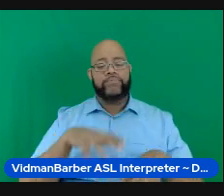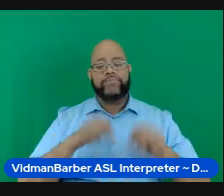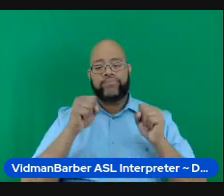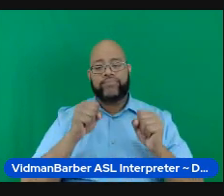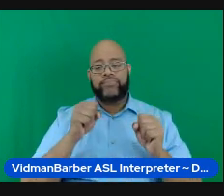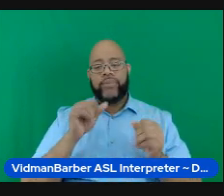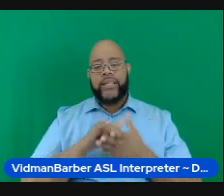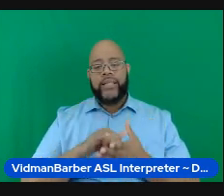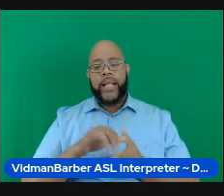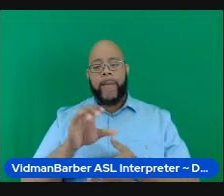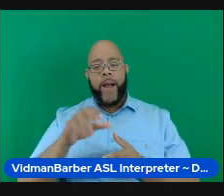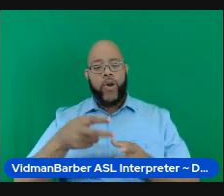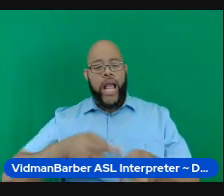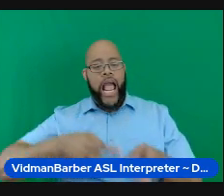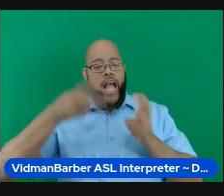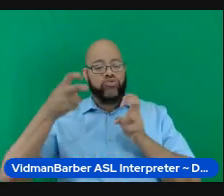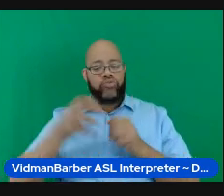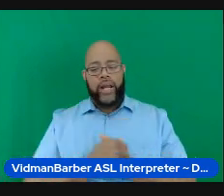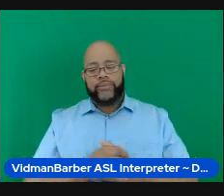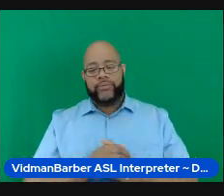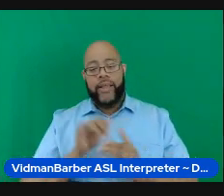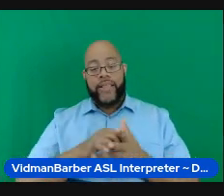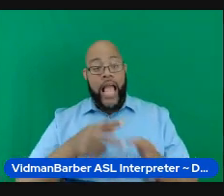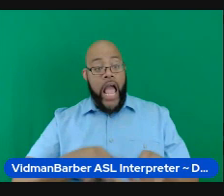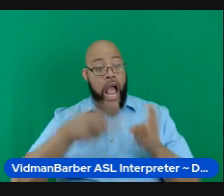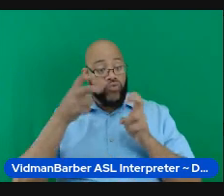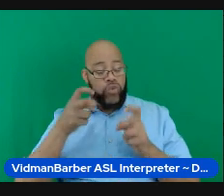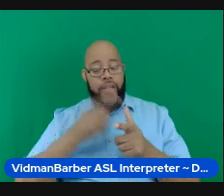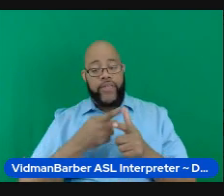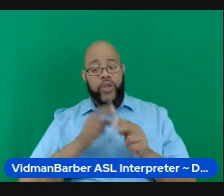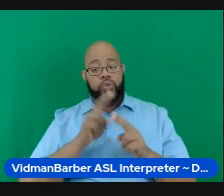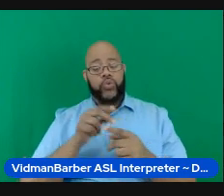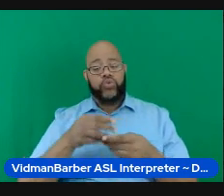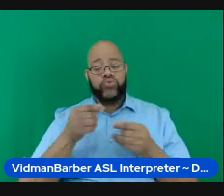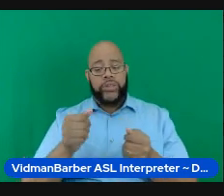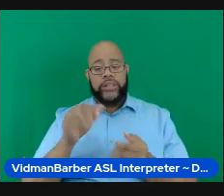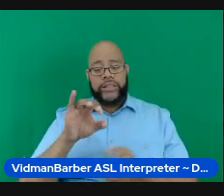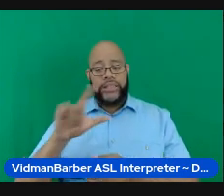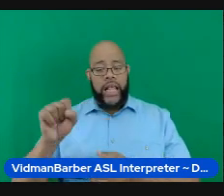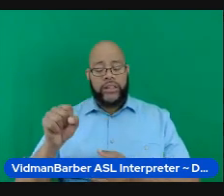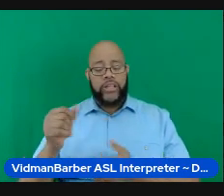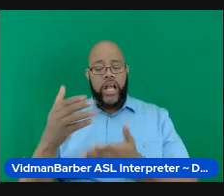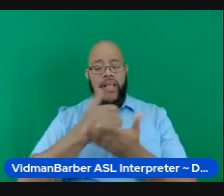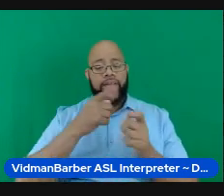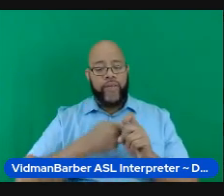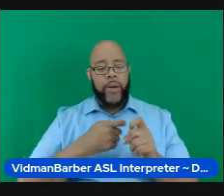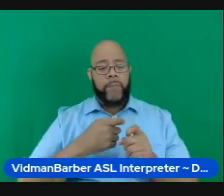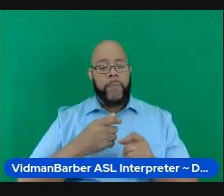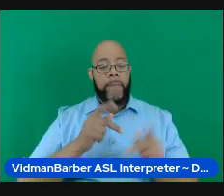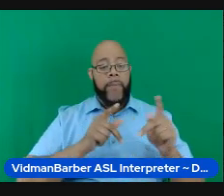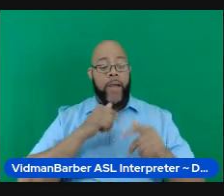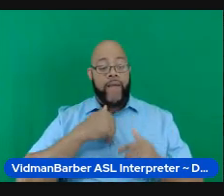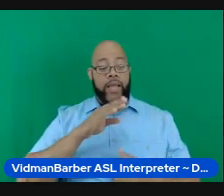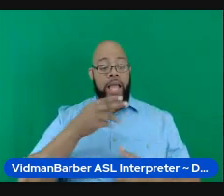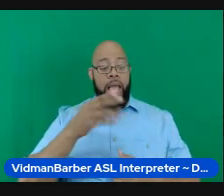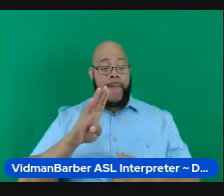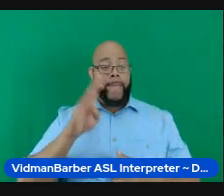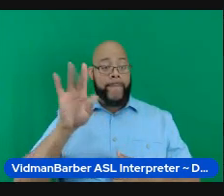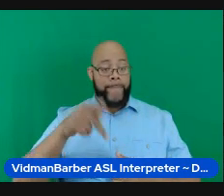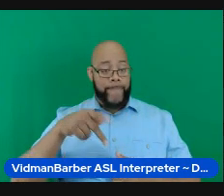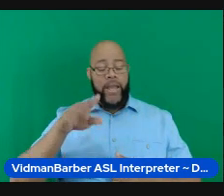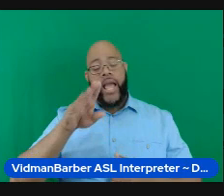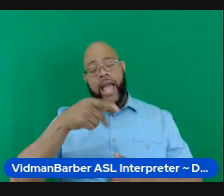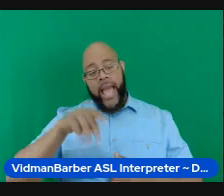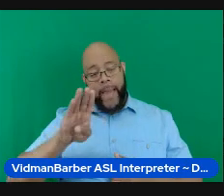powdered extracts. These extracts were then used to trigger cells collected from chronic hepatitis B patients